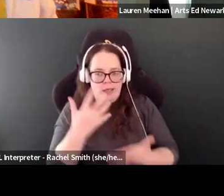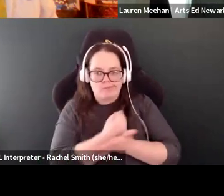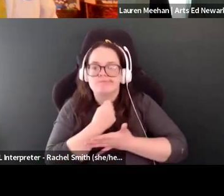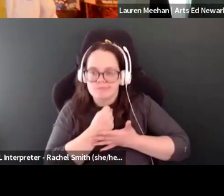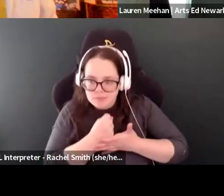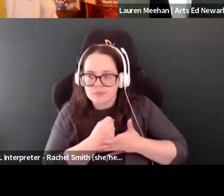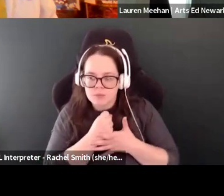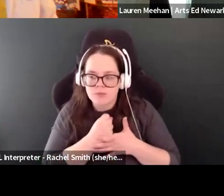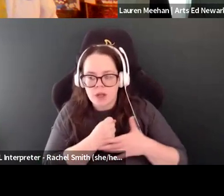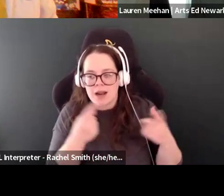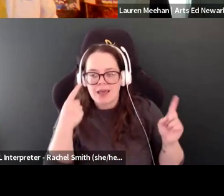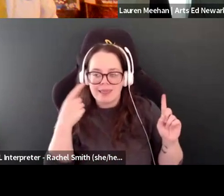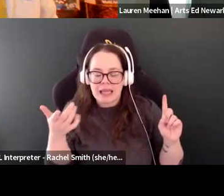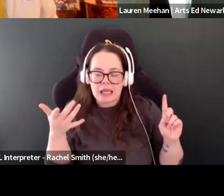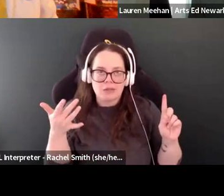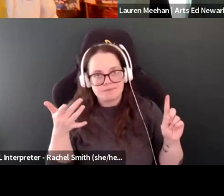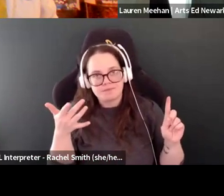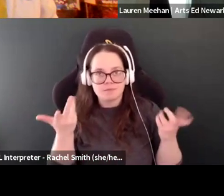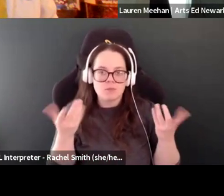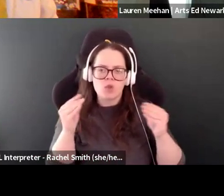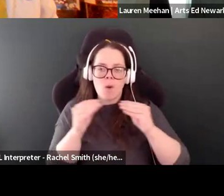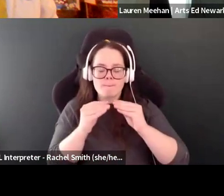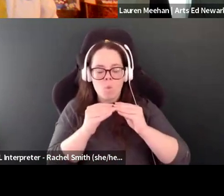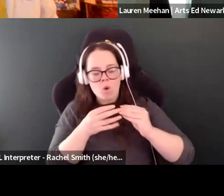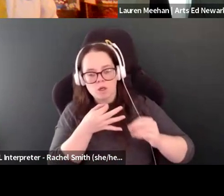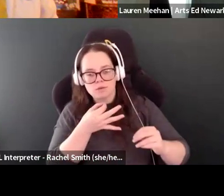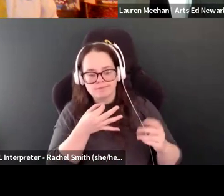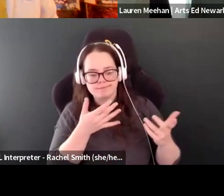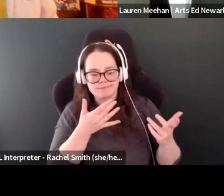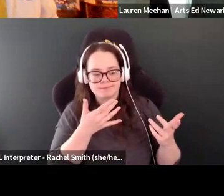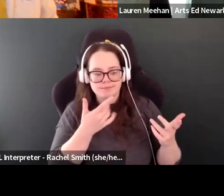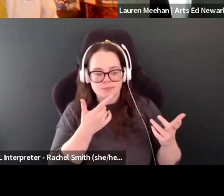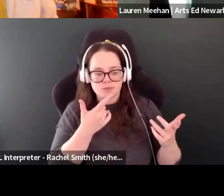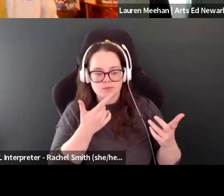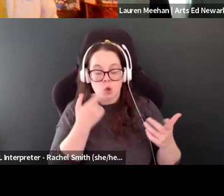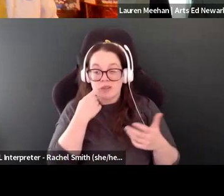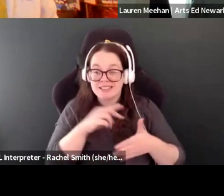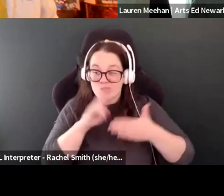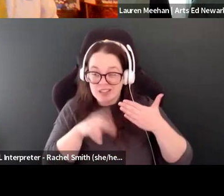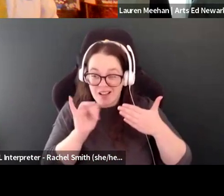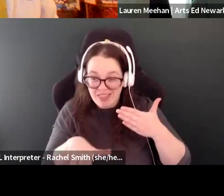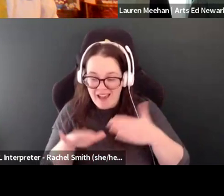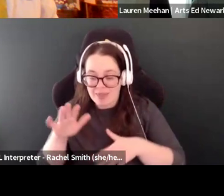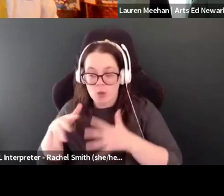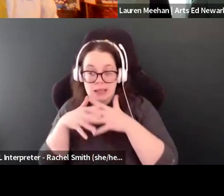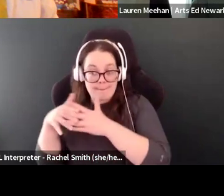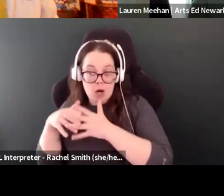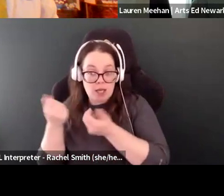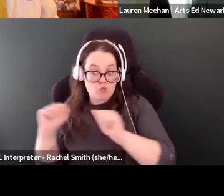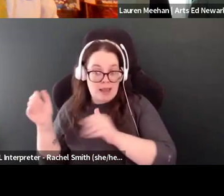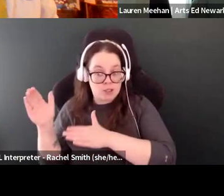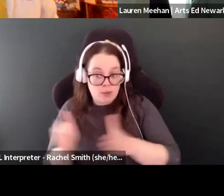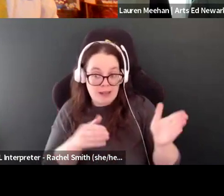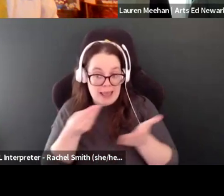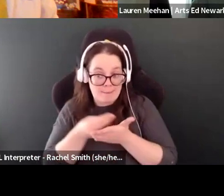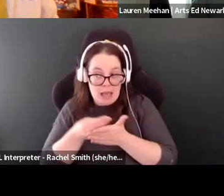that the more recent result of that is that when all the American Rescue Plan money came down to our